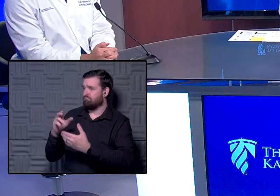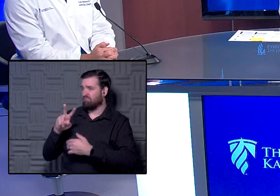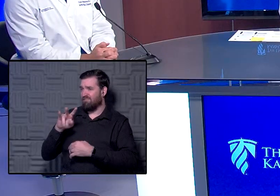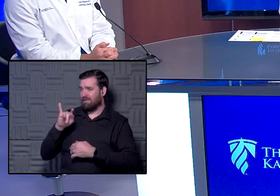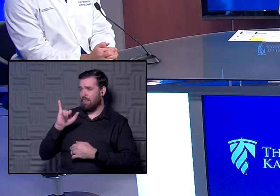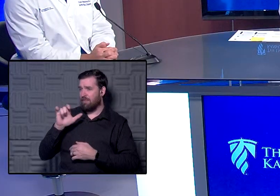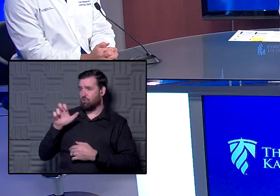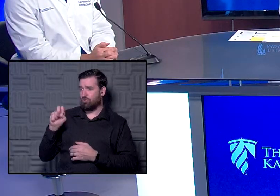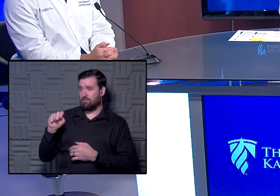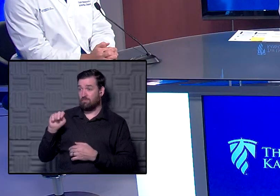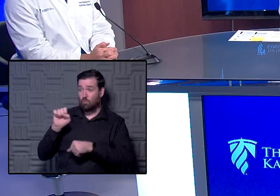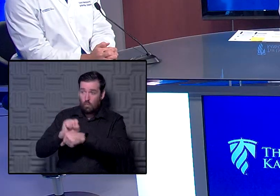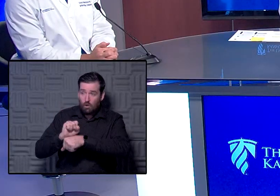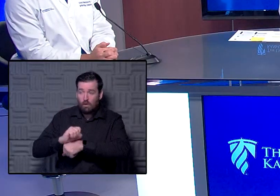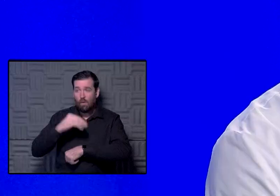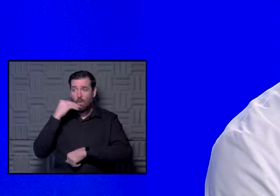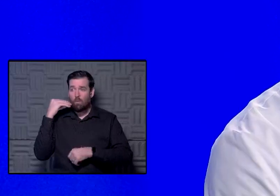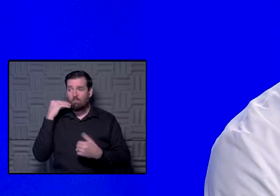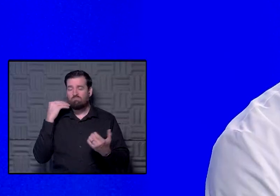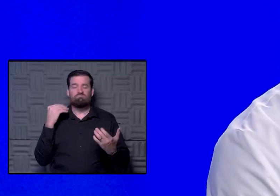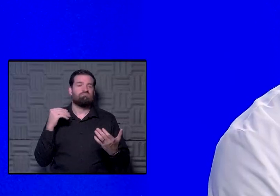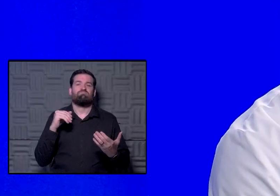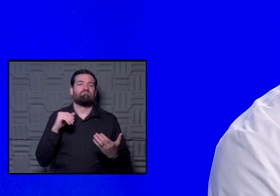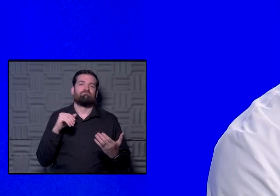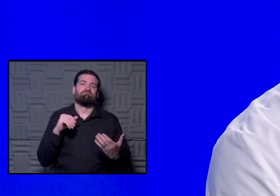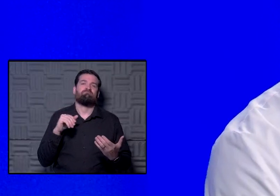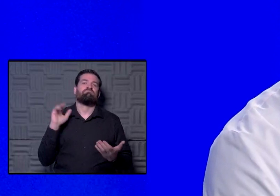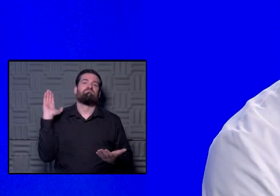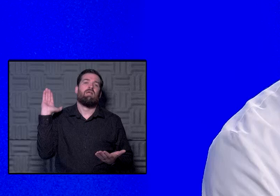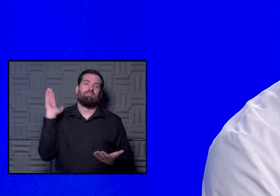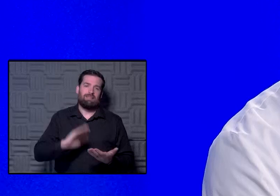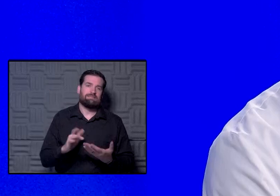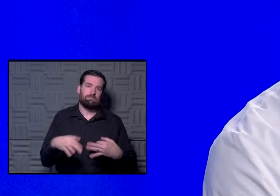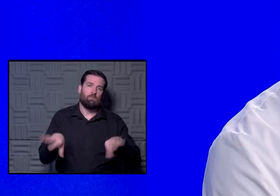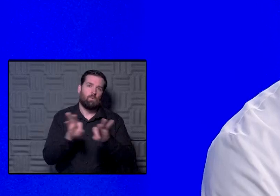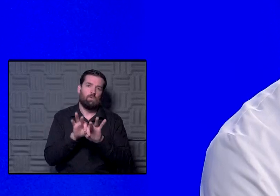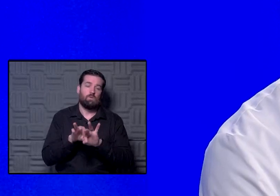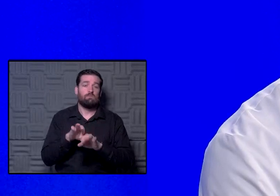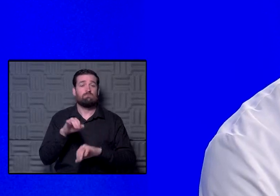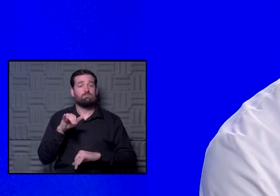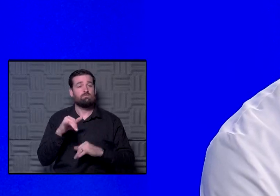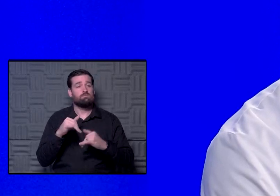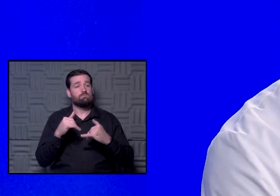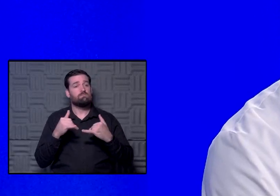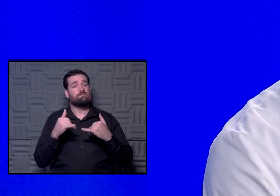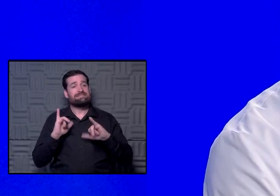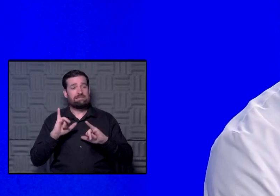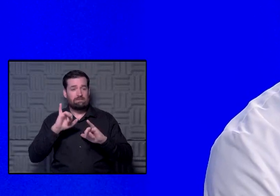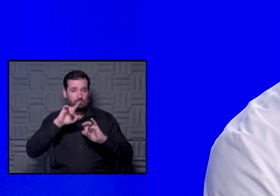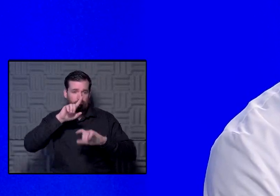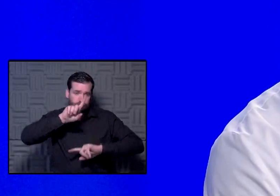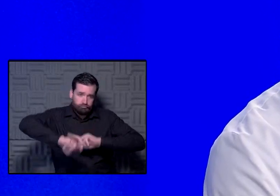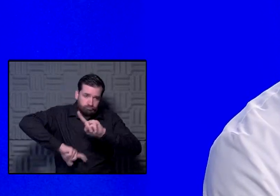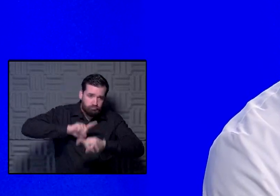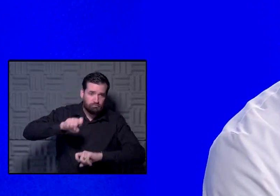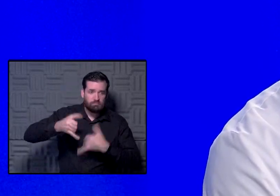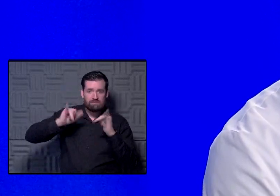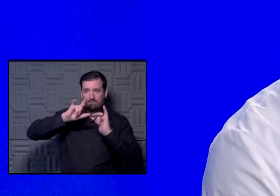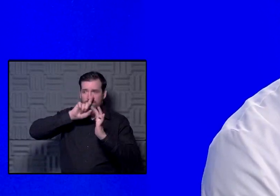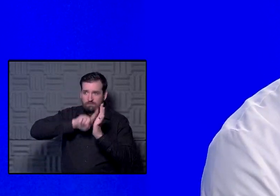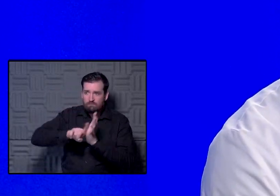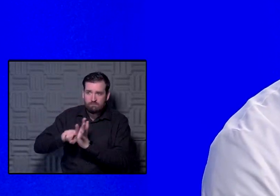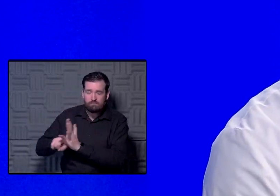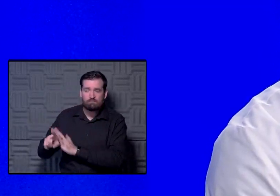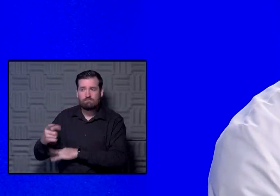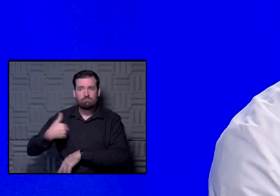ventilation issues at work or home are not going to play a large part in this. Yeah. That question is still being asked and looked at, but again, from